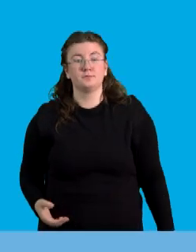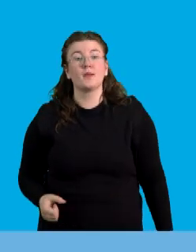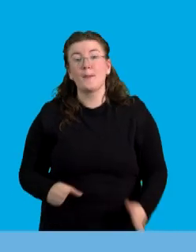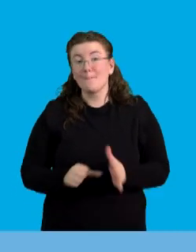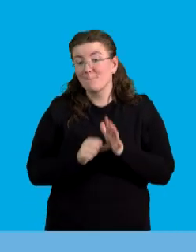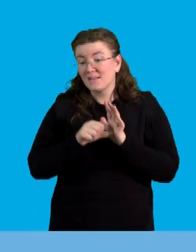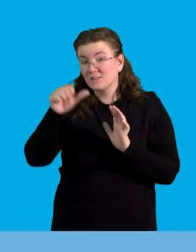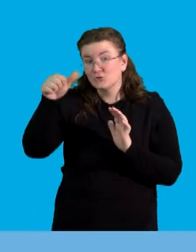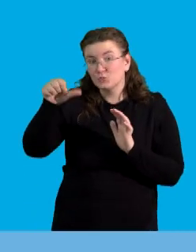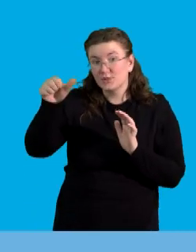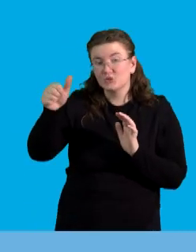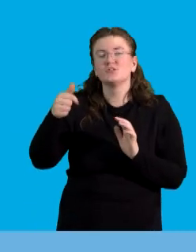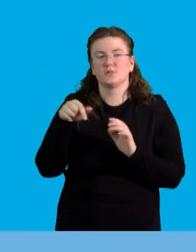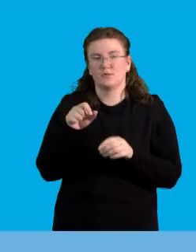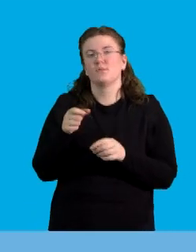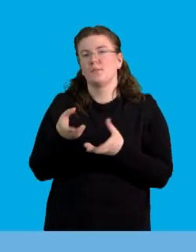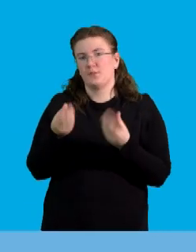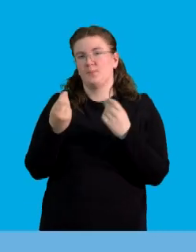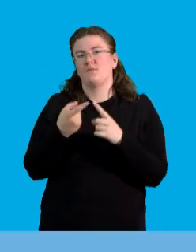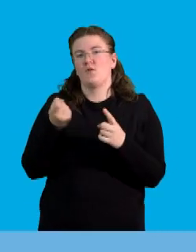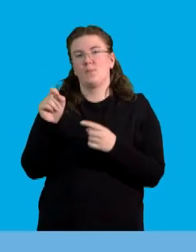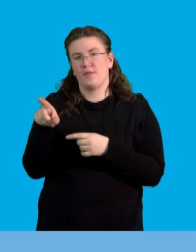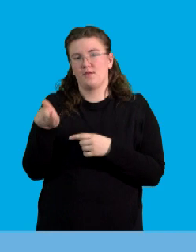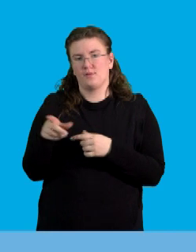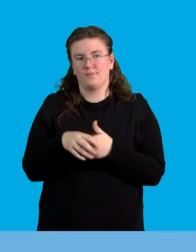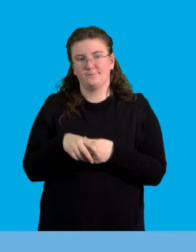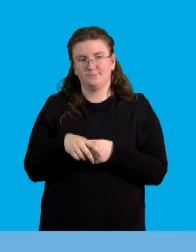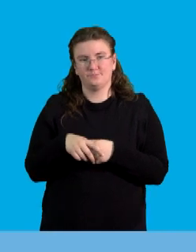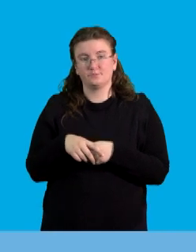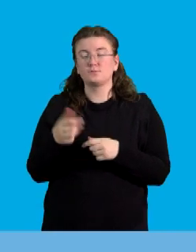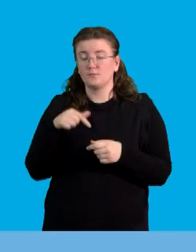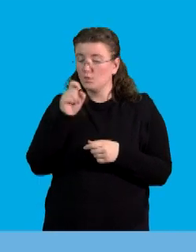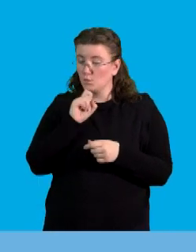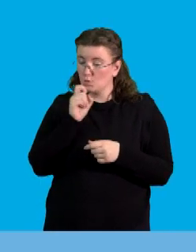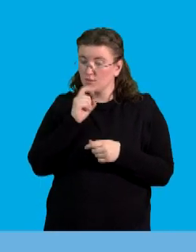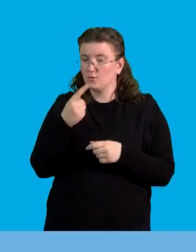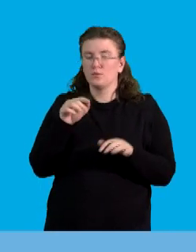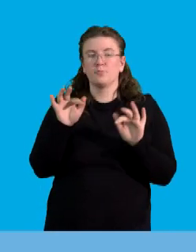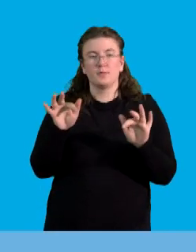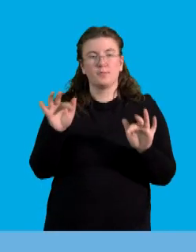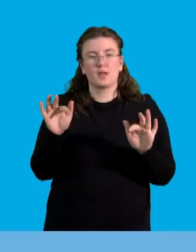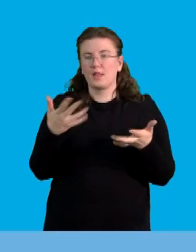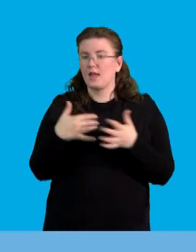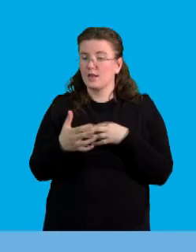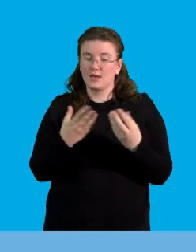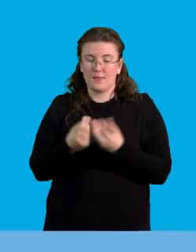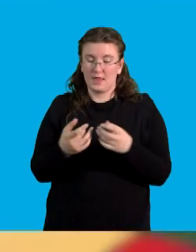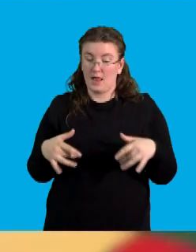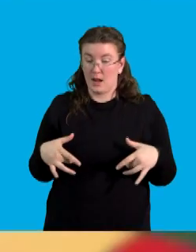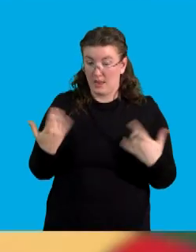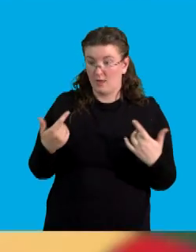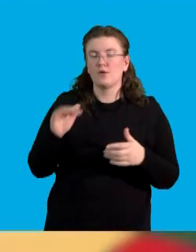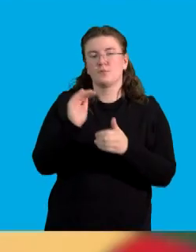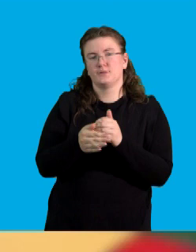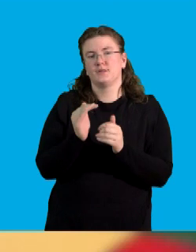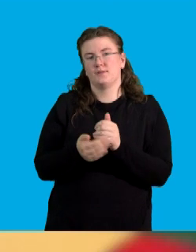that we normally call it the main switch. So that earth leakage is used to safeguard humans or any other living organisms